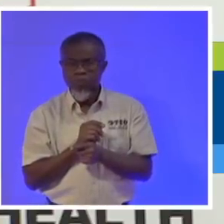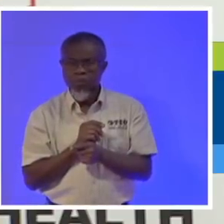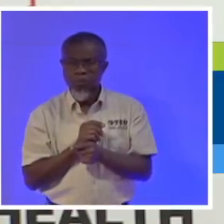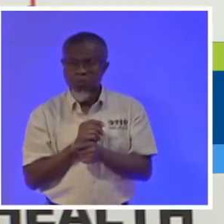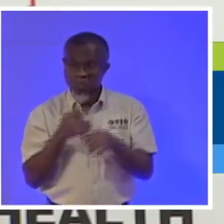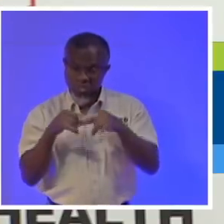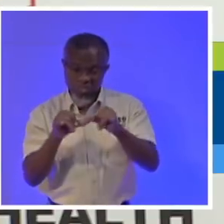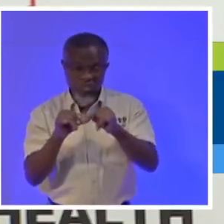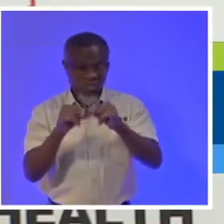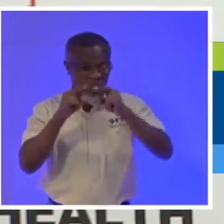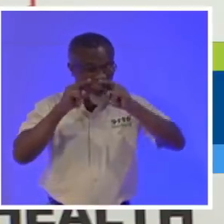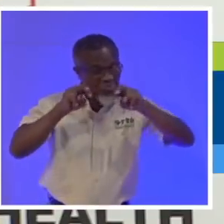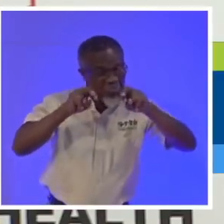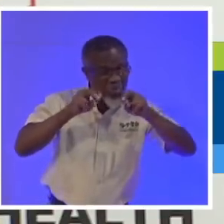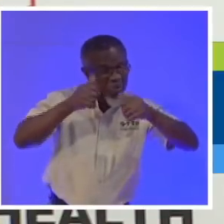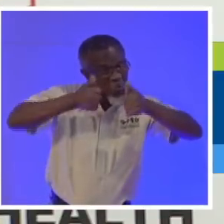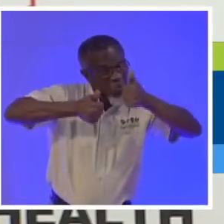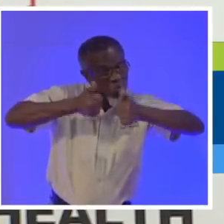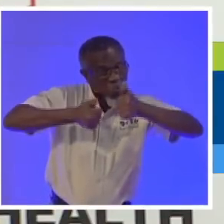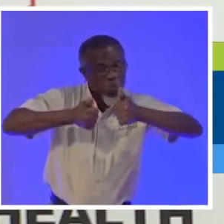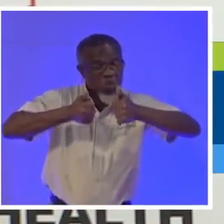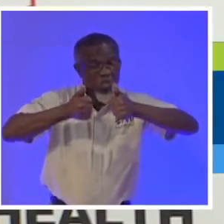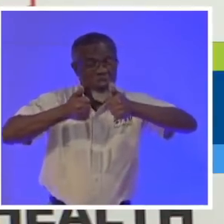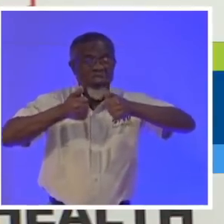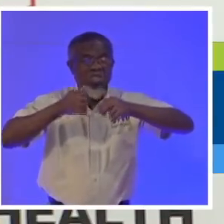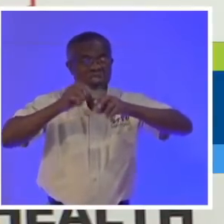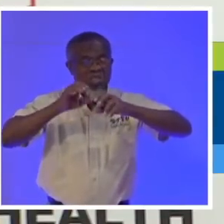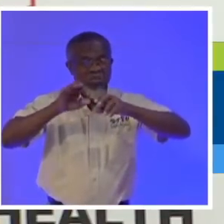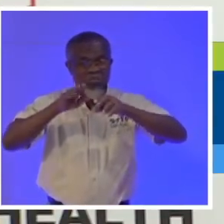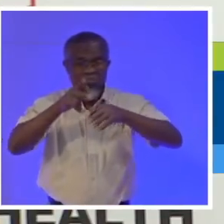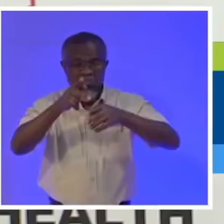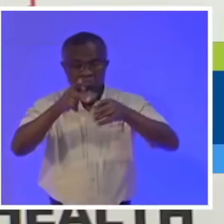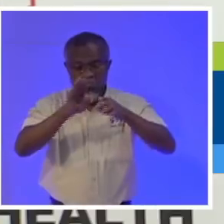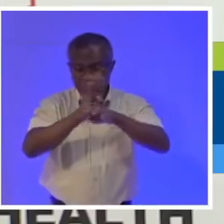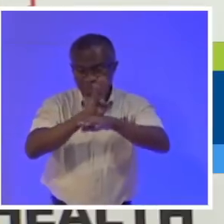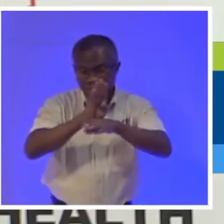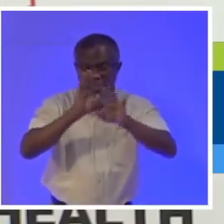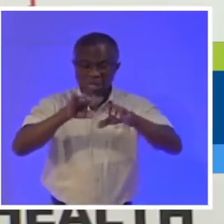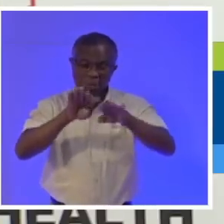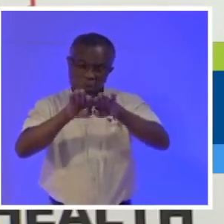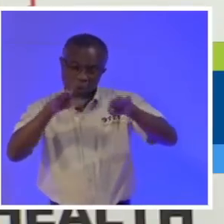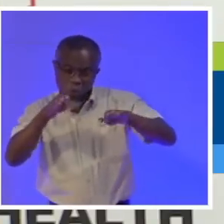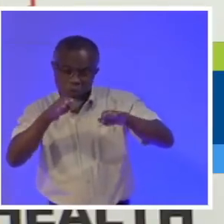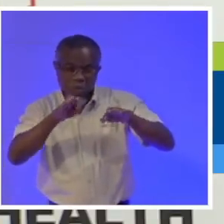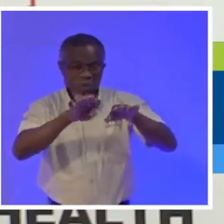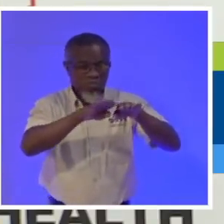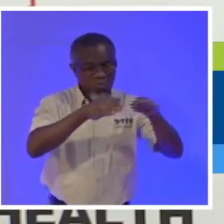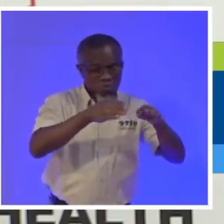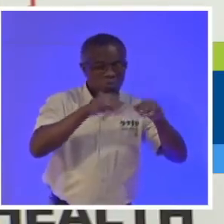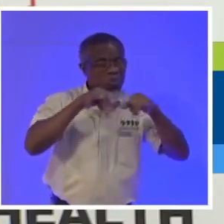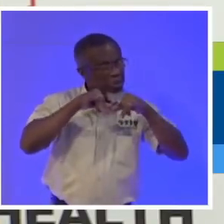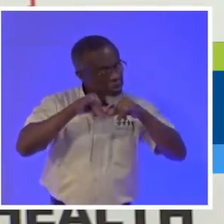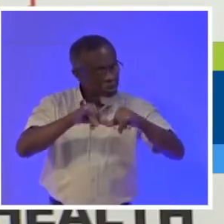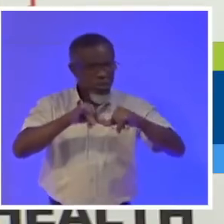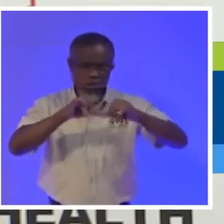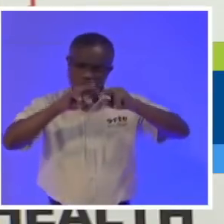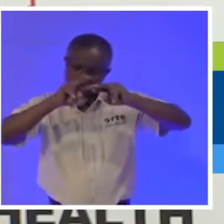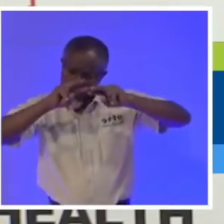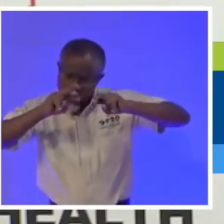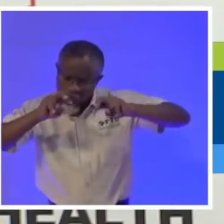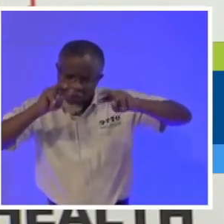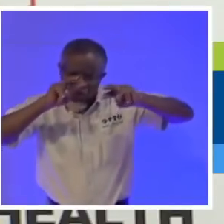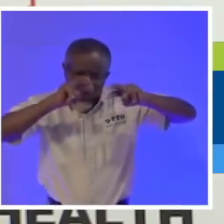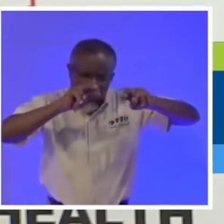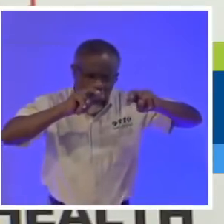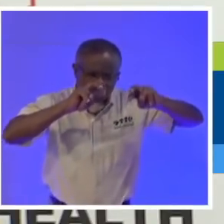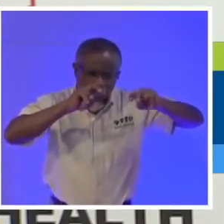to see which sectors of the economy can be opened up. And we continue to monitor all of these things